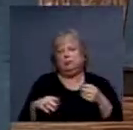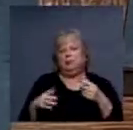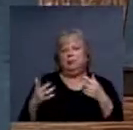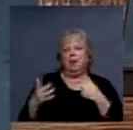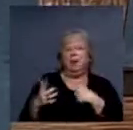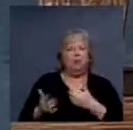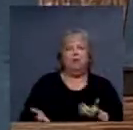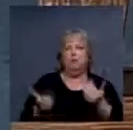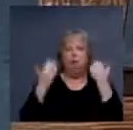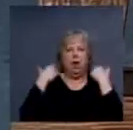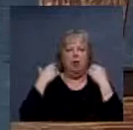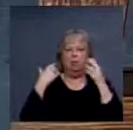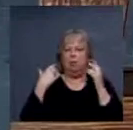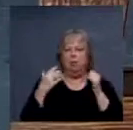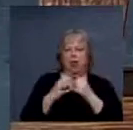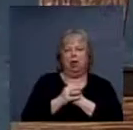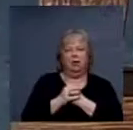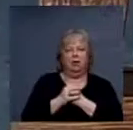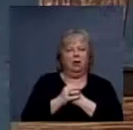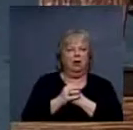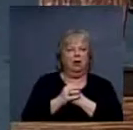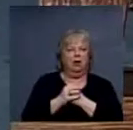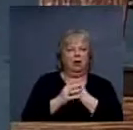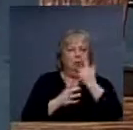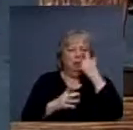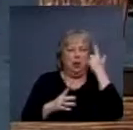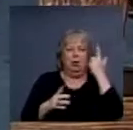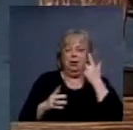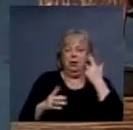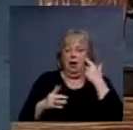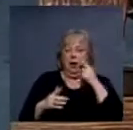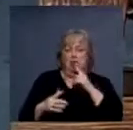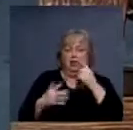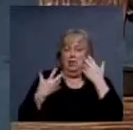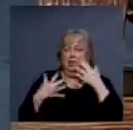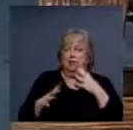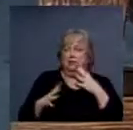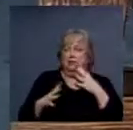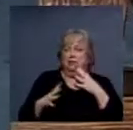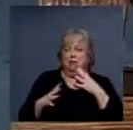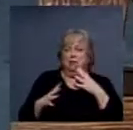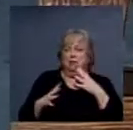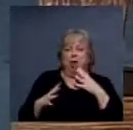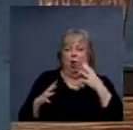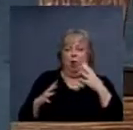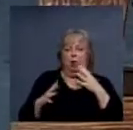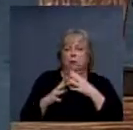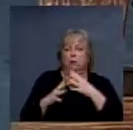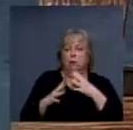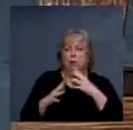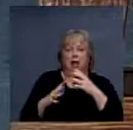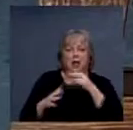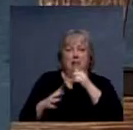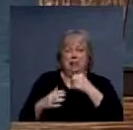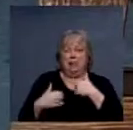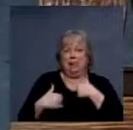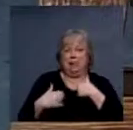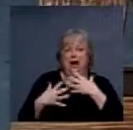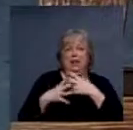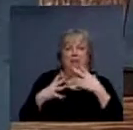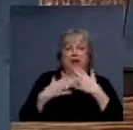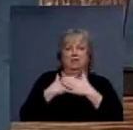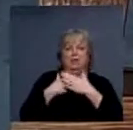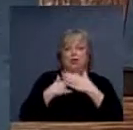I'm overwhelmed by it. Only because I really just didn't have a whole lot of notice on this. And like I said, last night was the